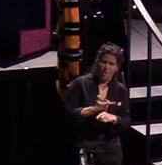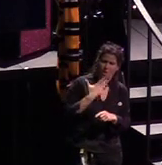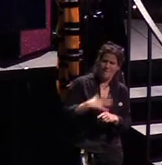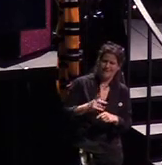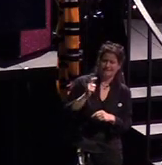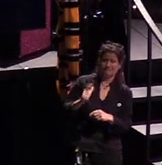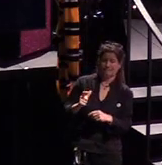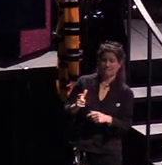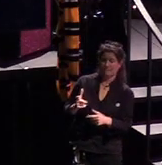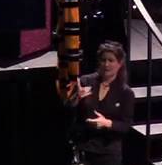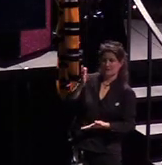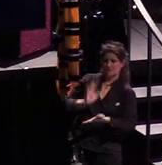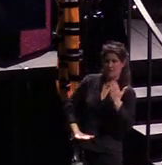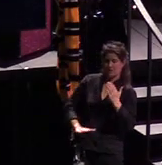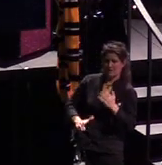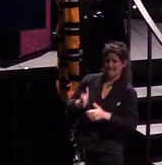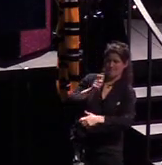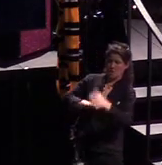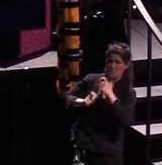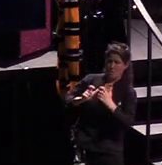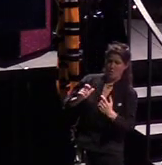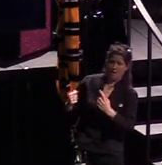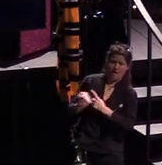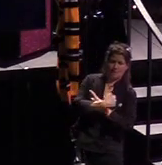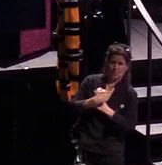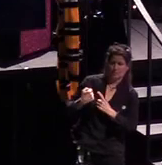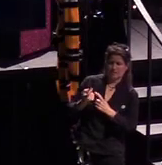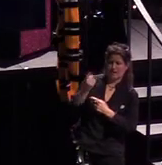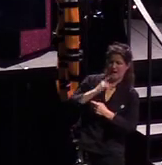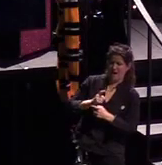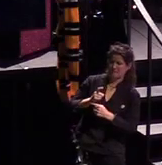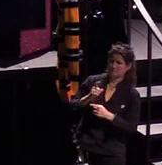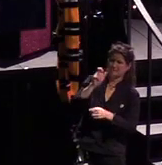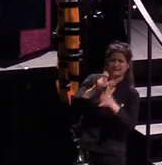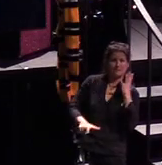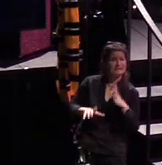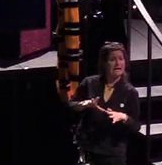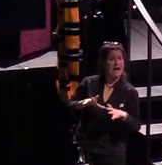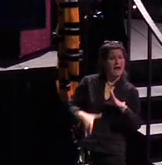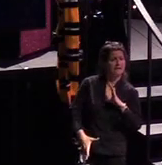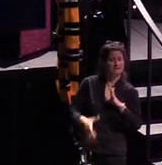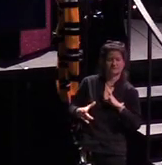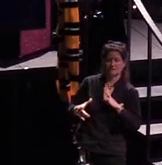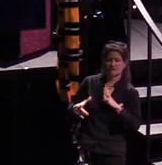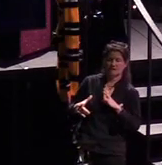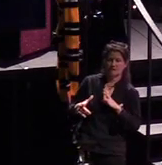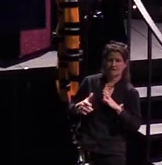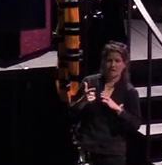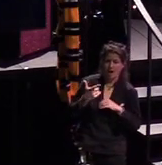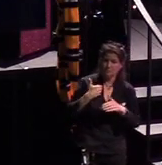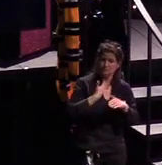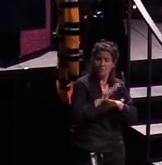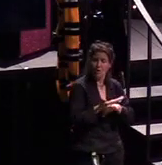hate fueled verbal abuse on a London bus biscuit I became acutely aware of how